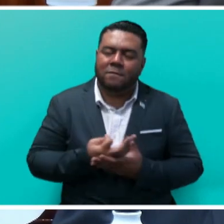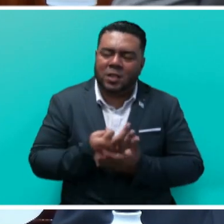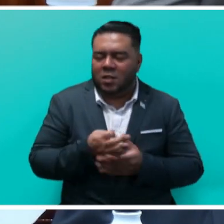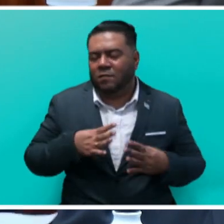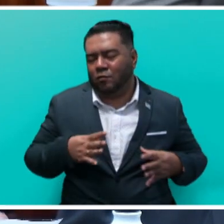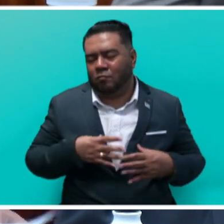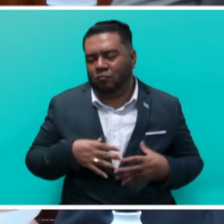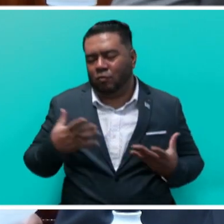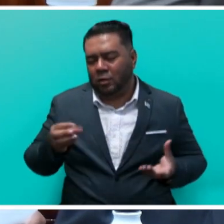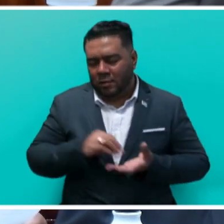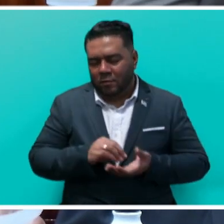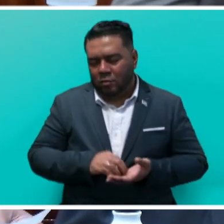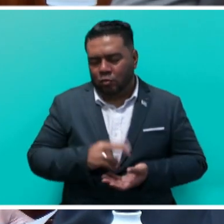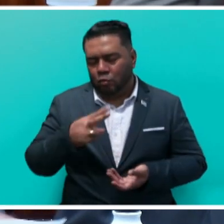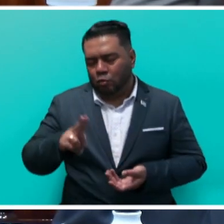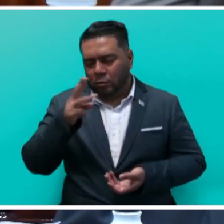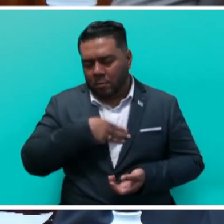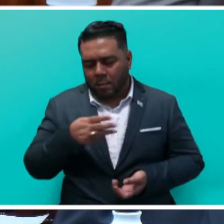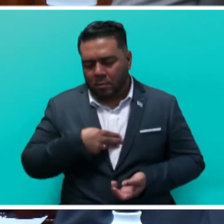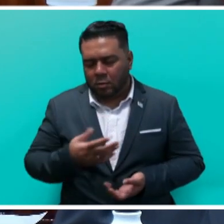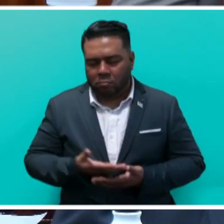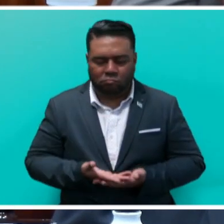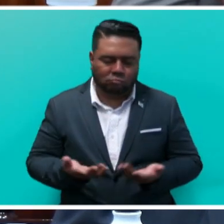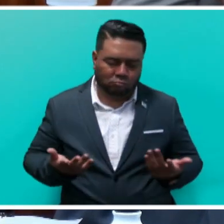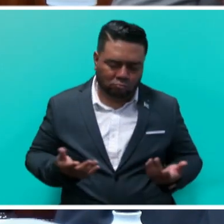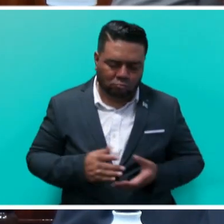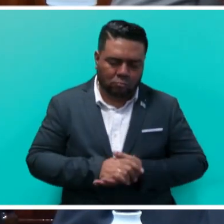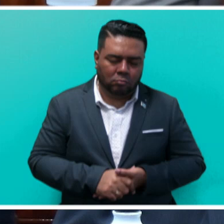its clients, and the public search function